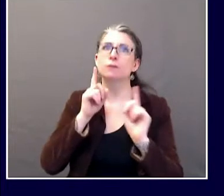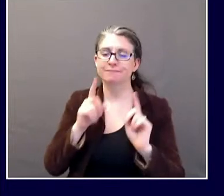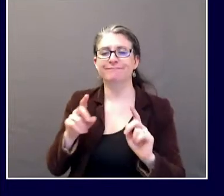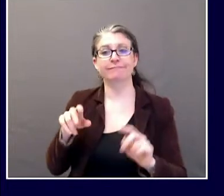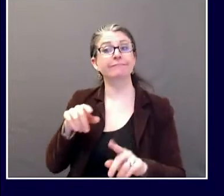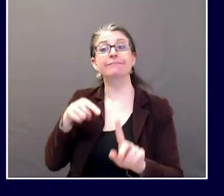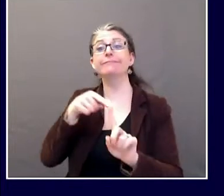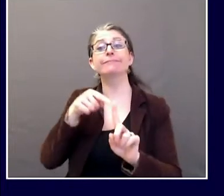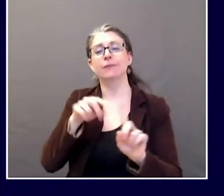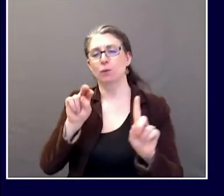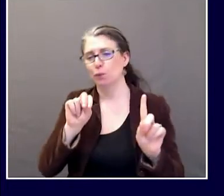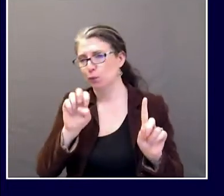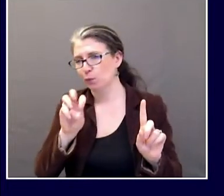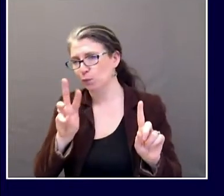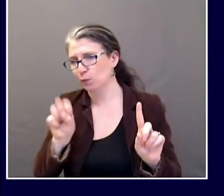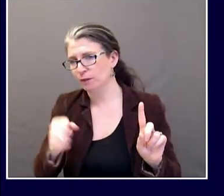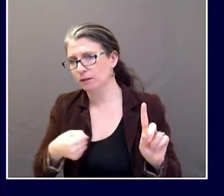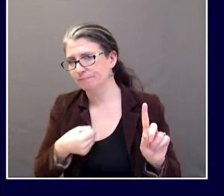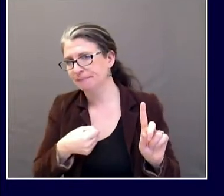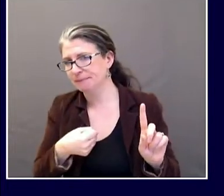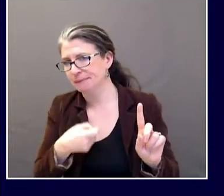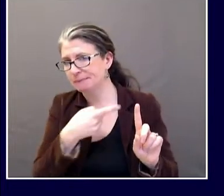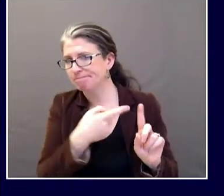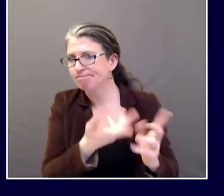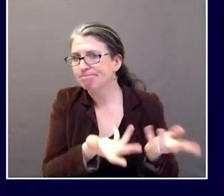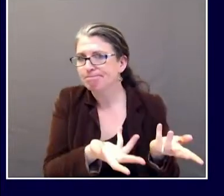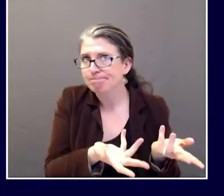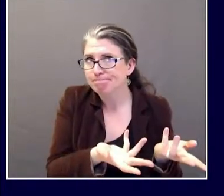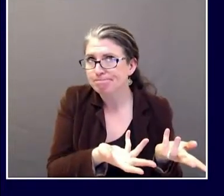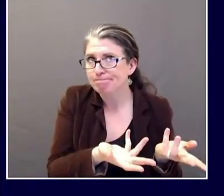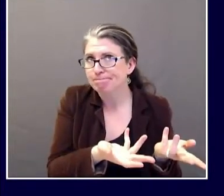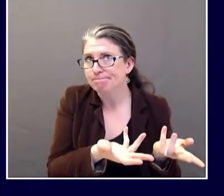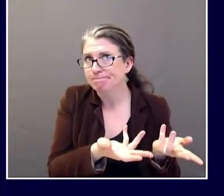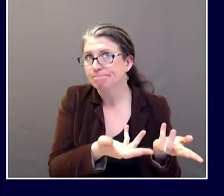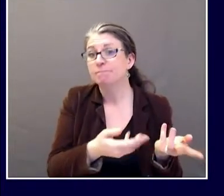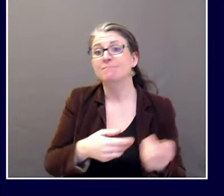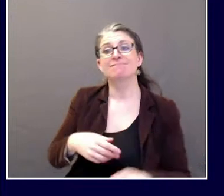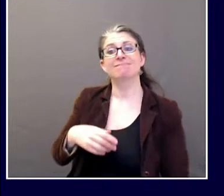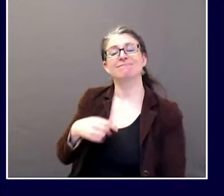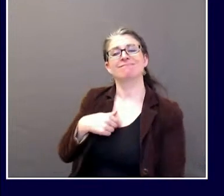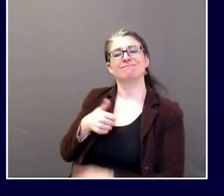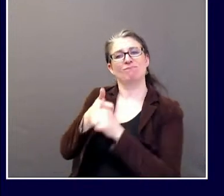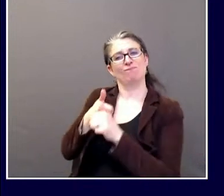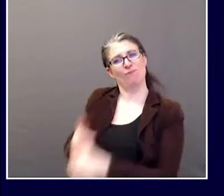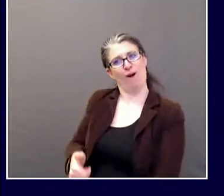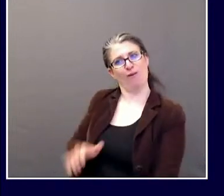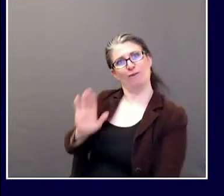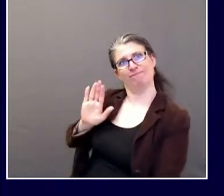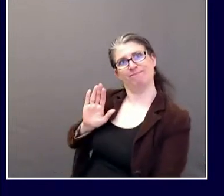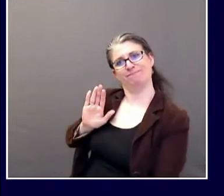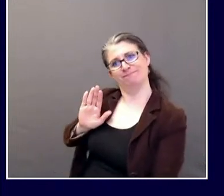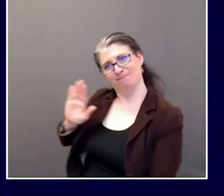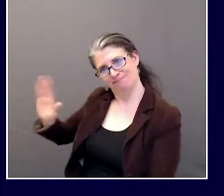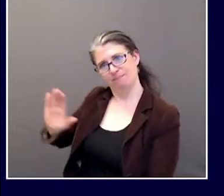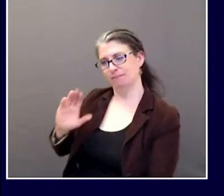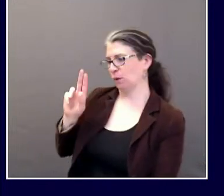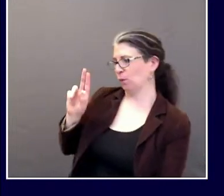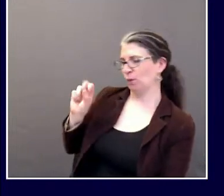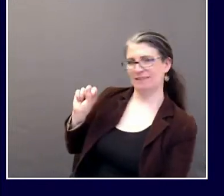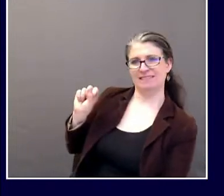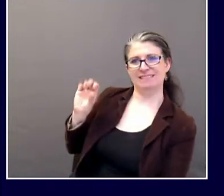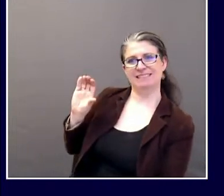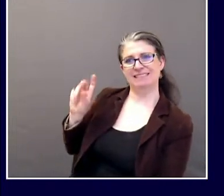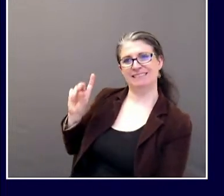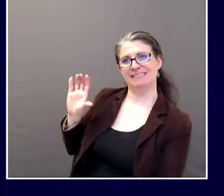with the federal government, and we know that they will not change, it's not something that my team takes to the bank. We're